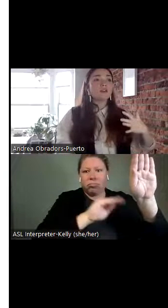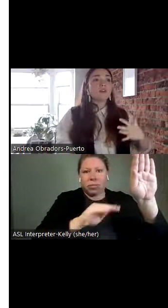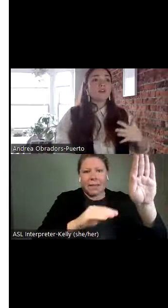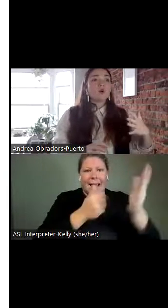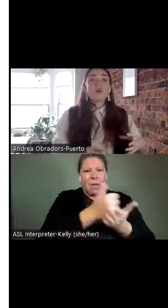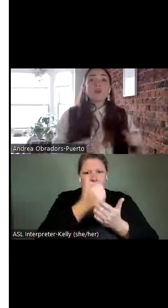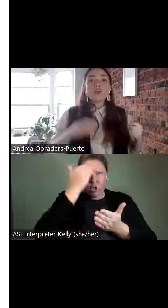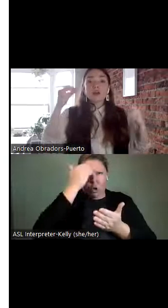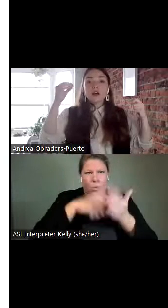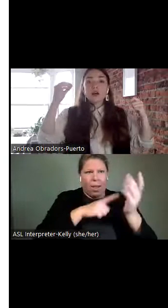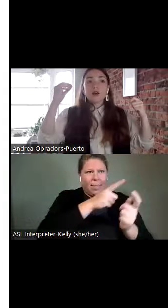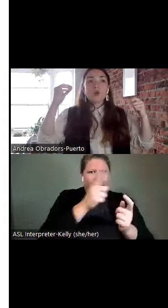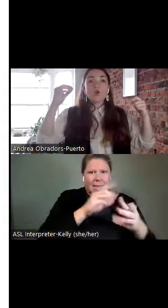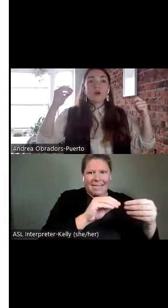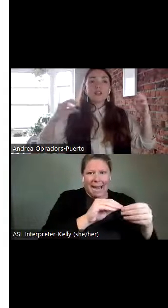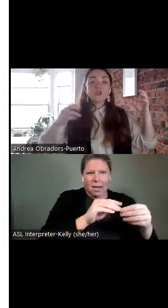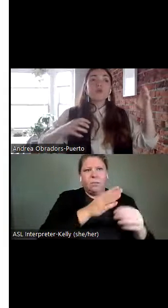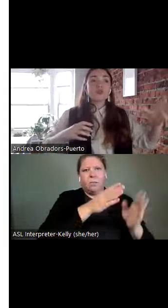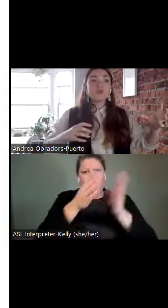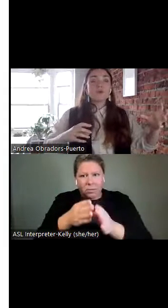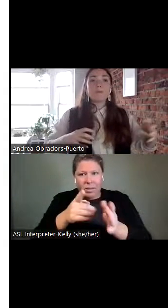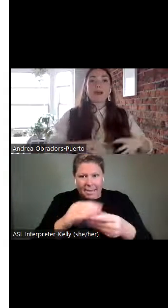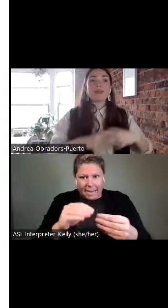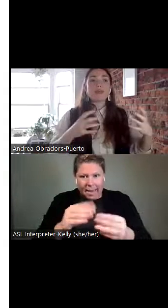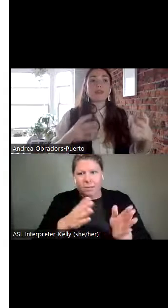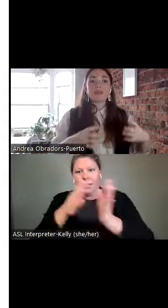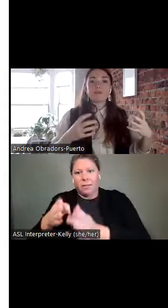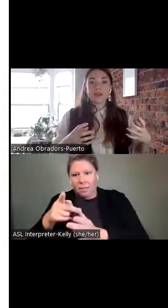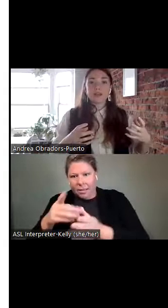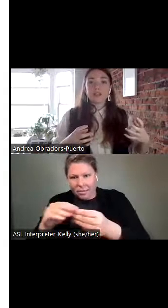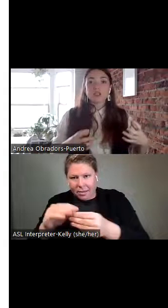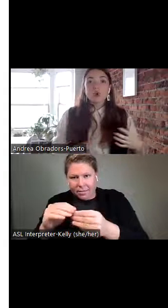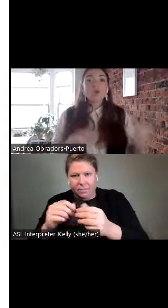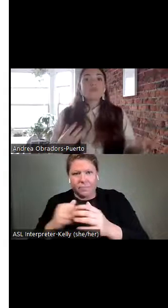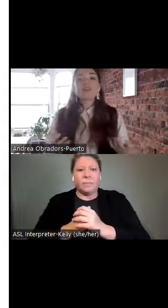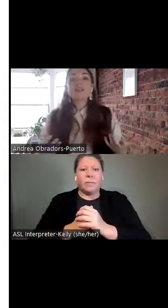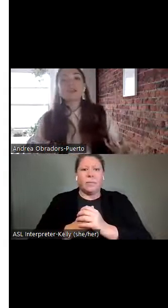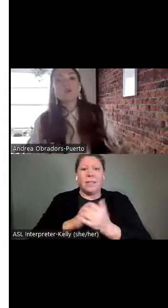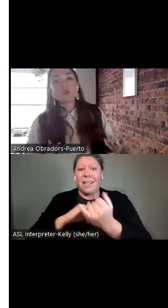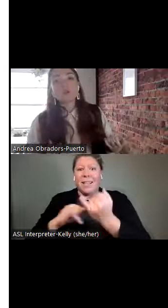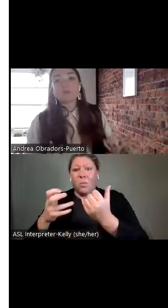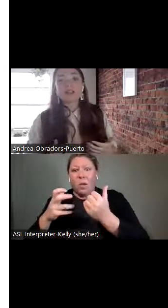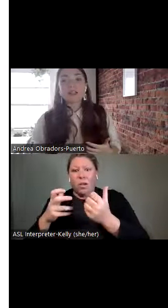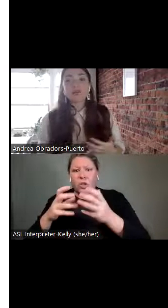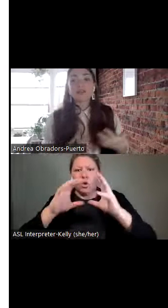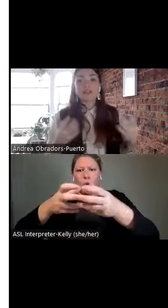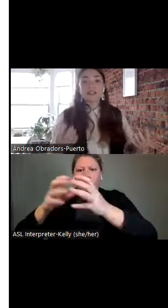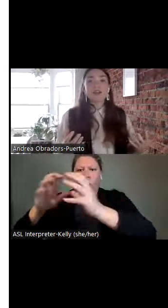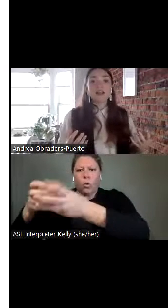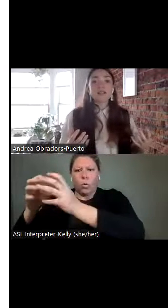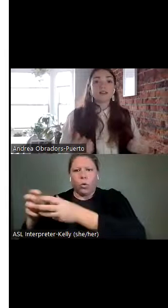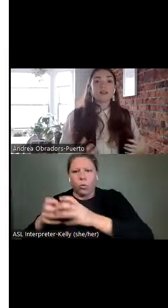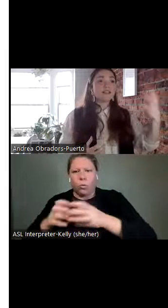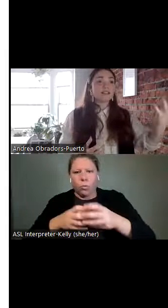that, we wanted to group by themes and findings. One of the techniques that we use to make sense of all the